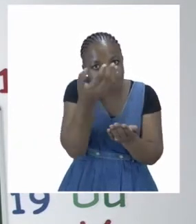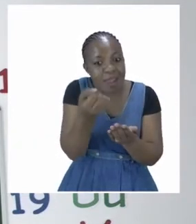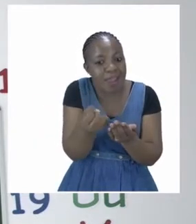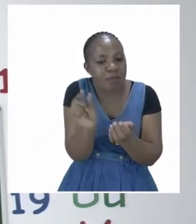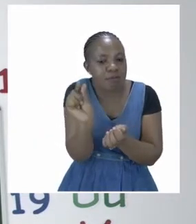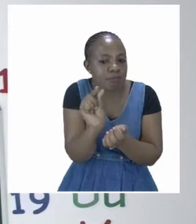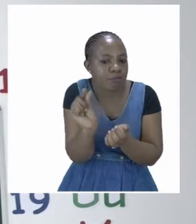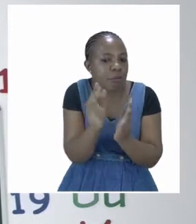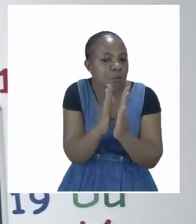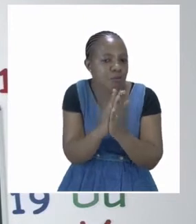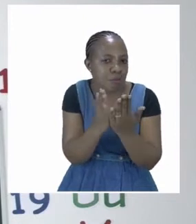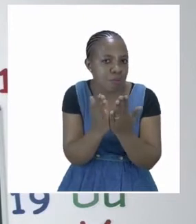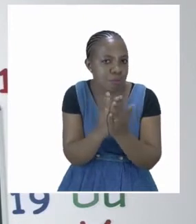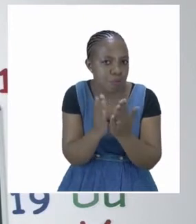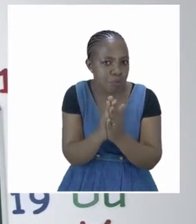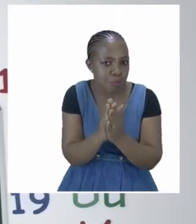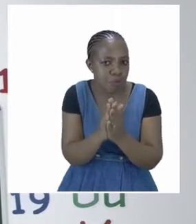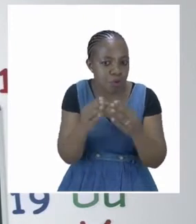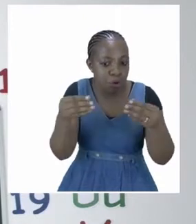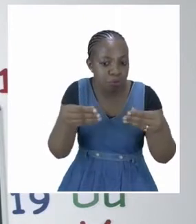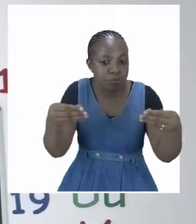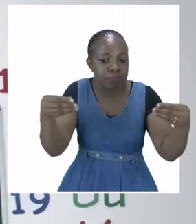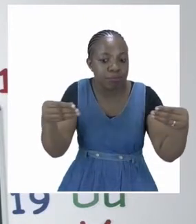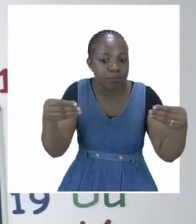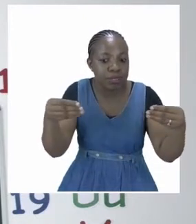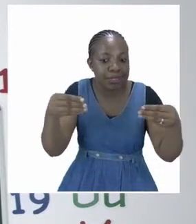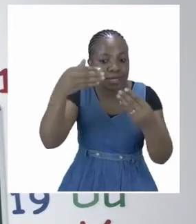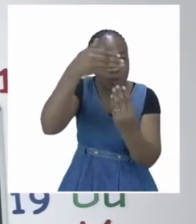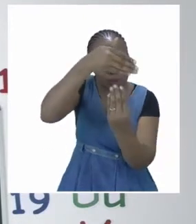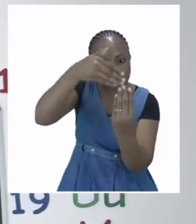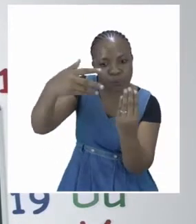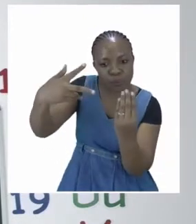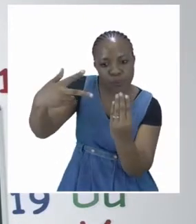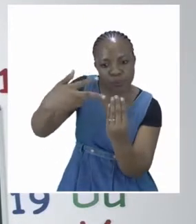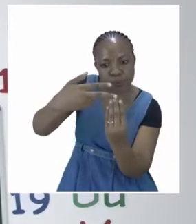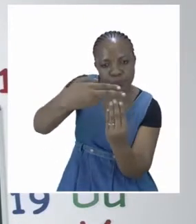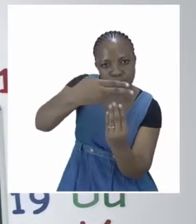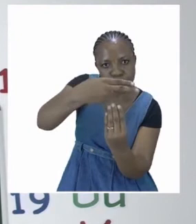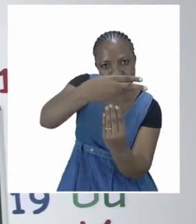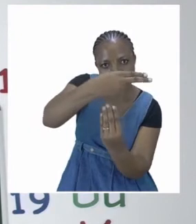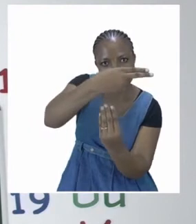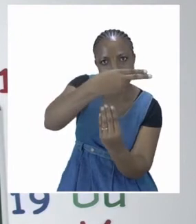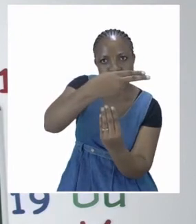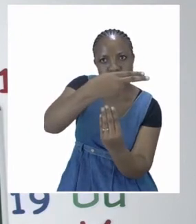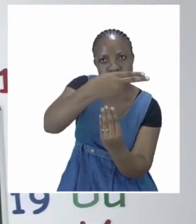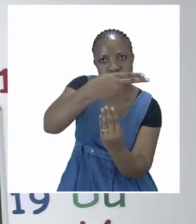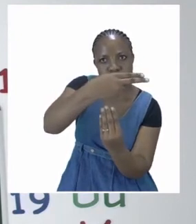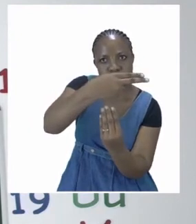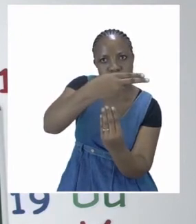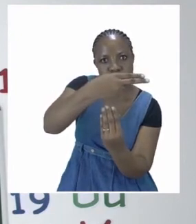lesson booklet please cut the top of the lesson booklet with a pair of scissors scissors